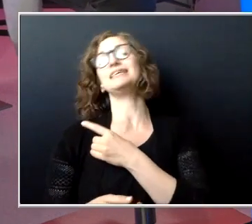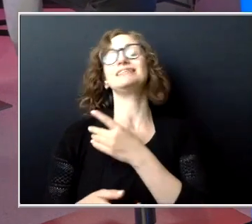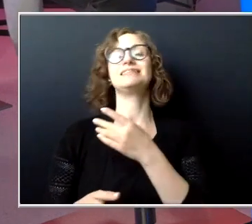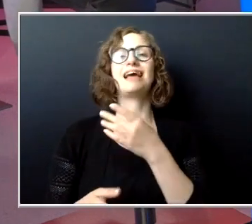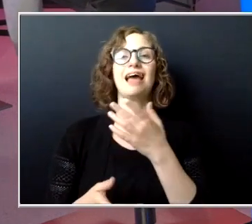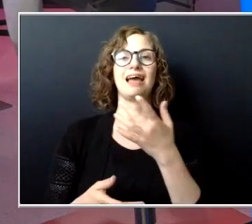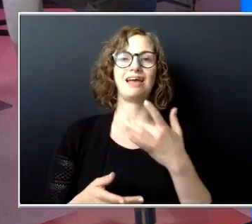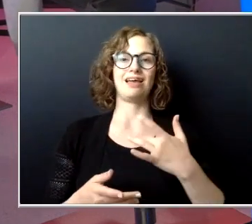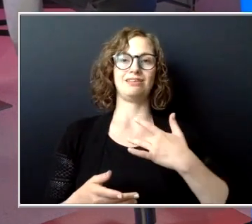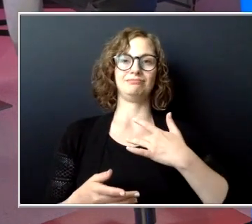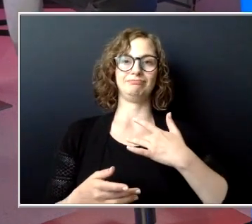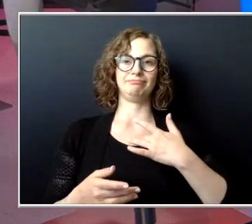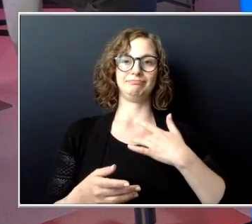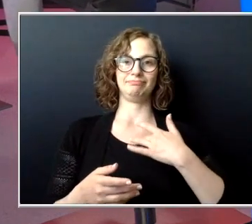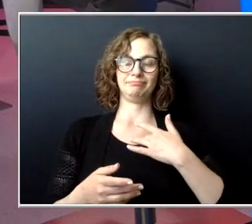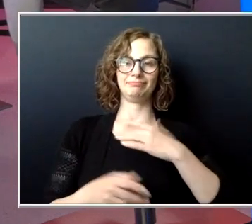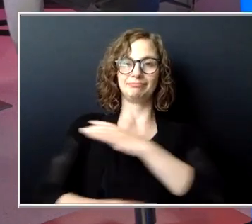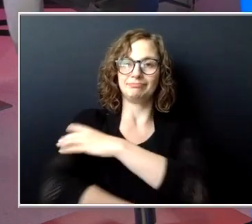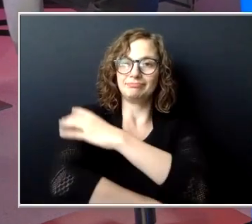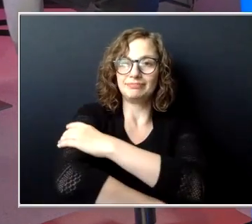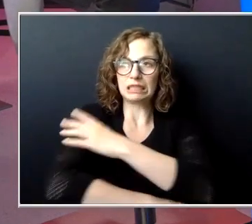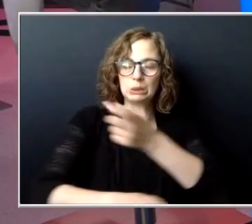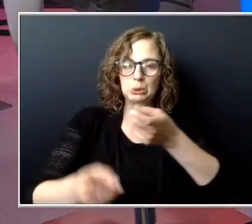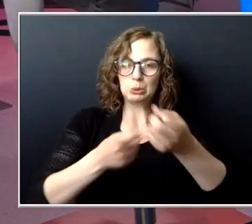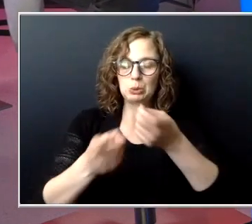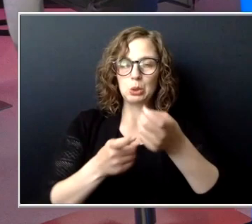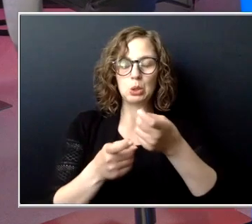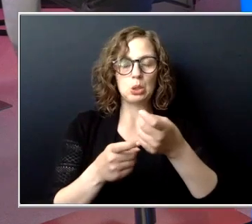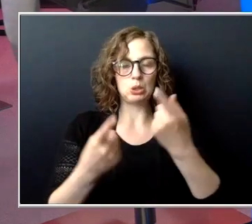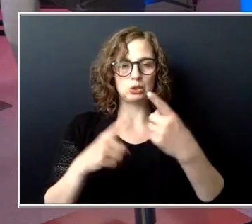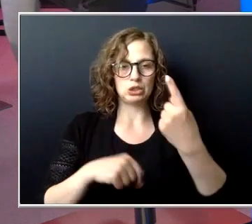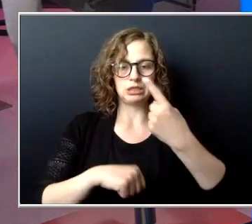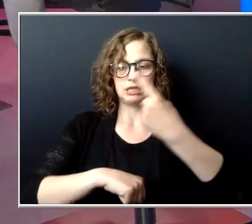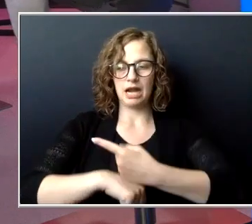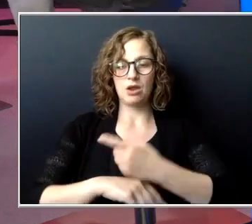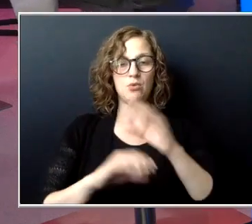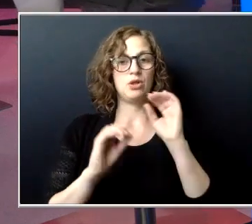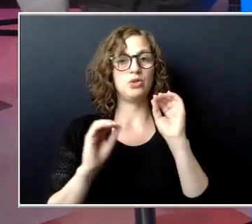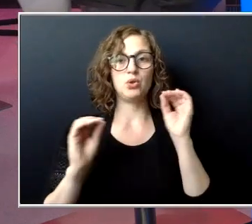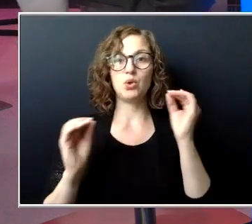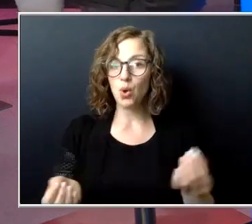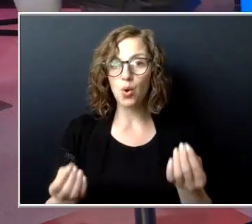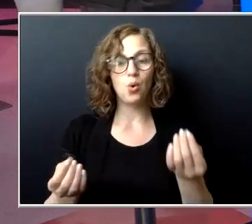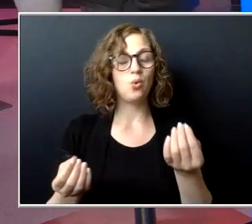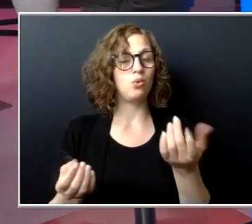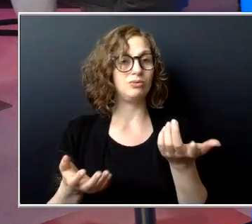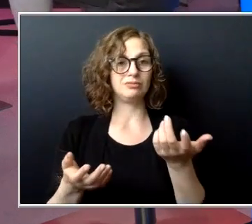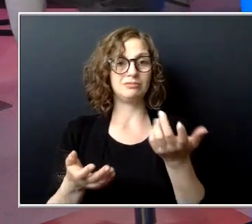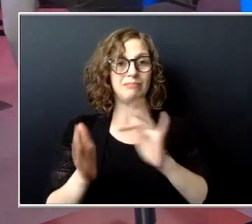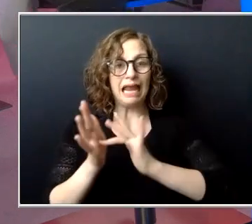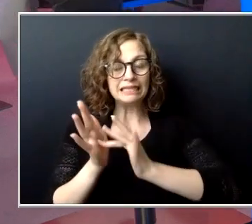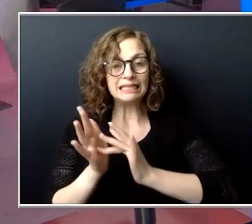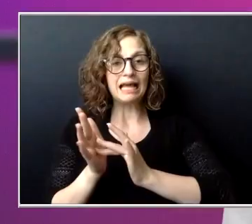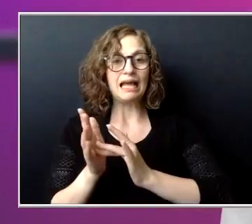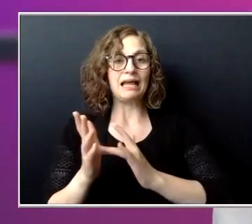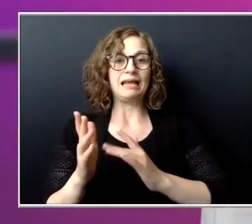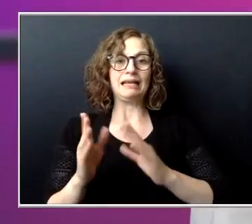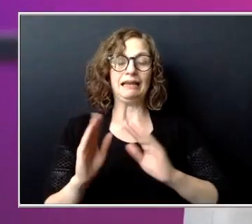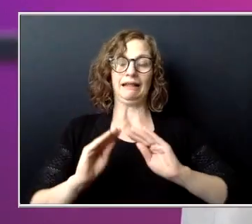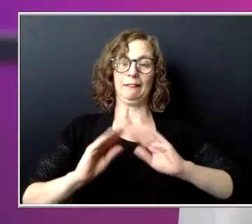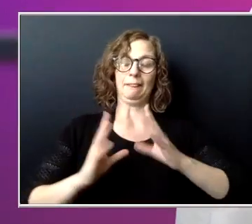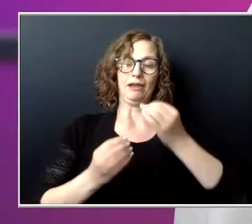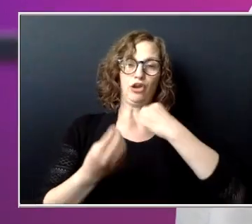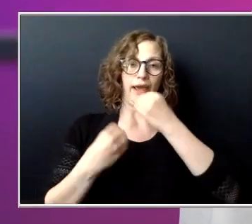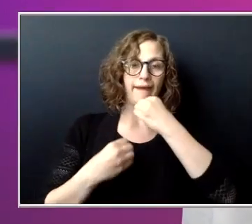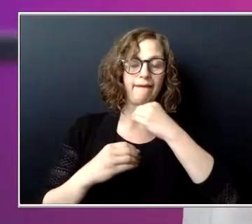protein. That's tough when you're preparing for a medical procedure. What do you do? It can be very difficult. Because you can't